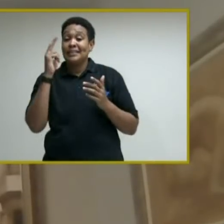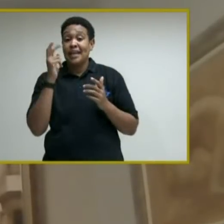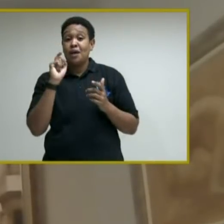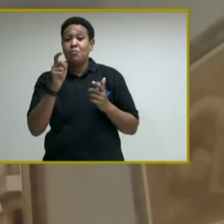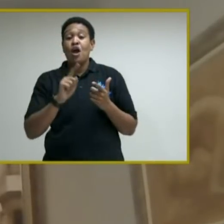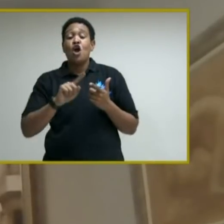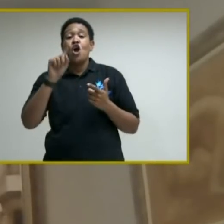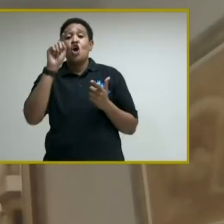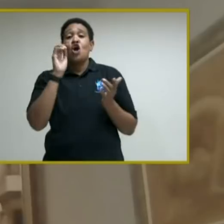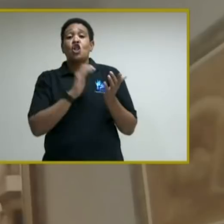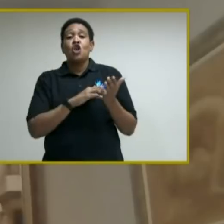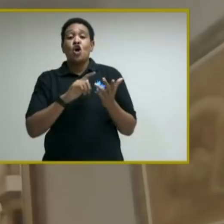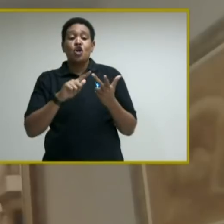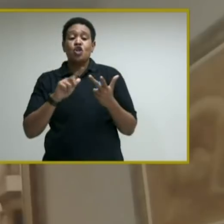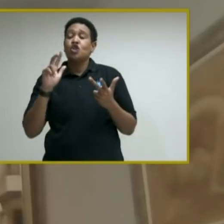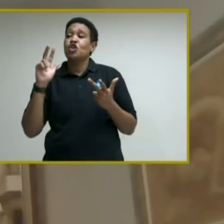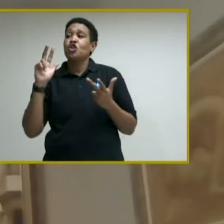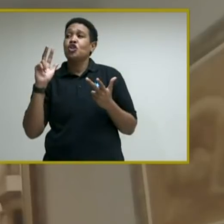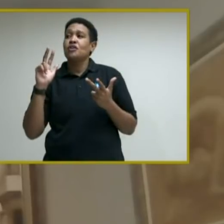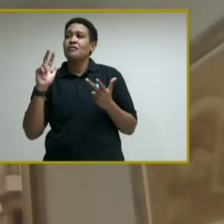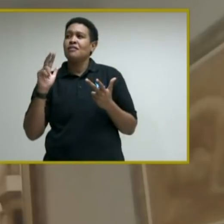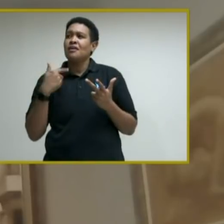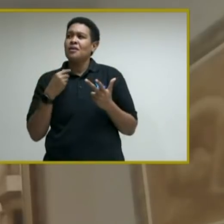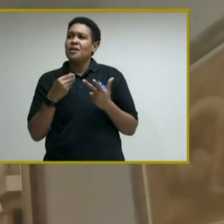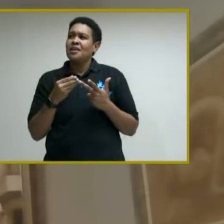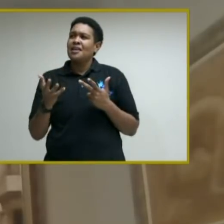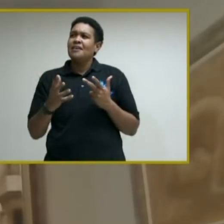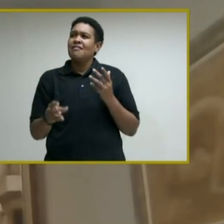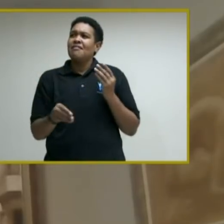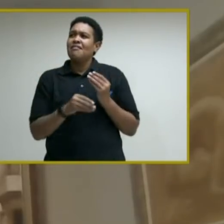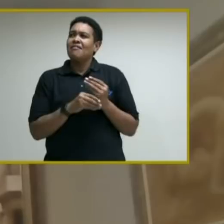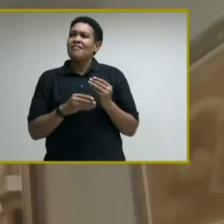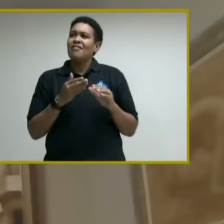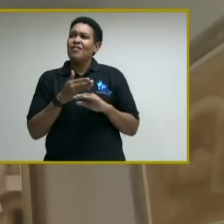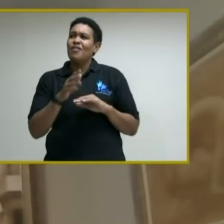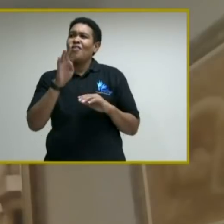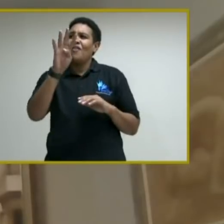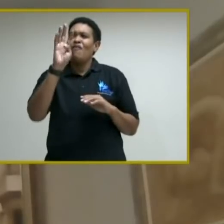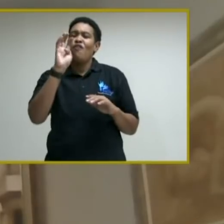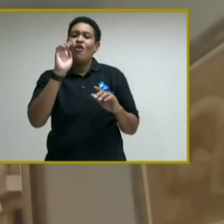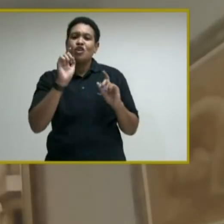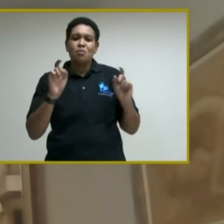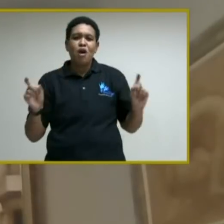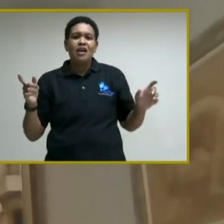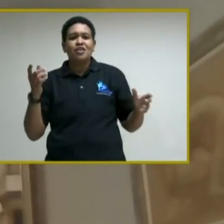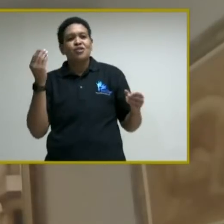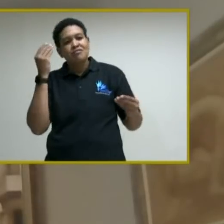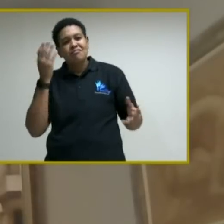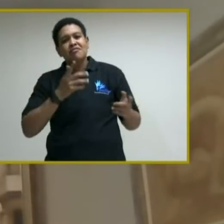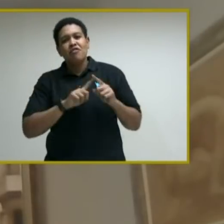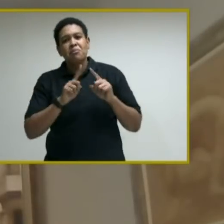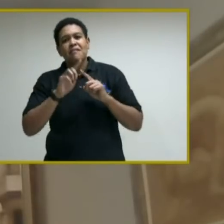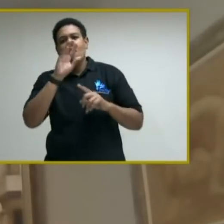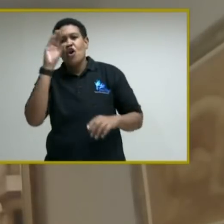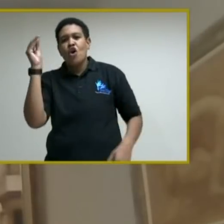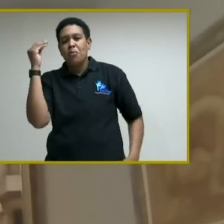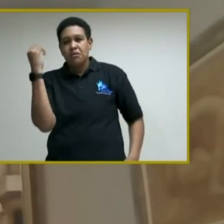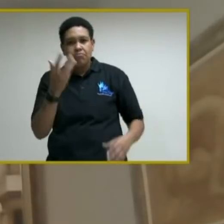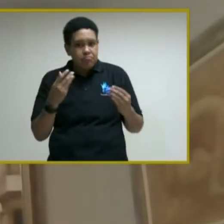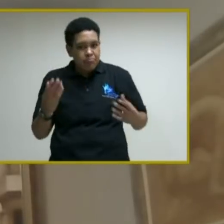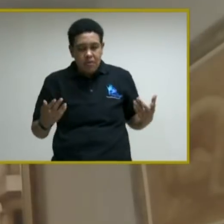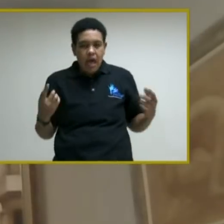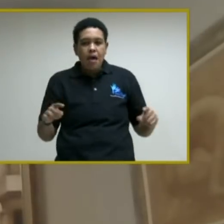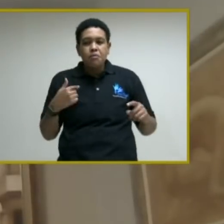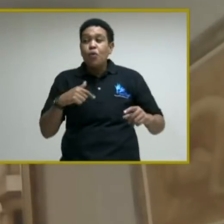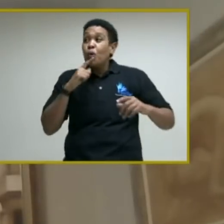is 100,000, and we're giving away an additional over 400 prizes, as you alluded to, from various companies. So